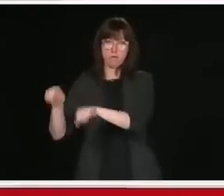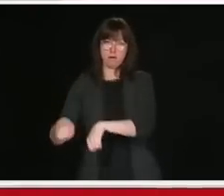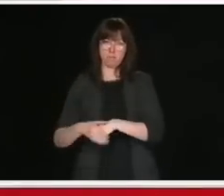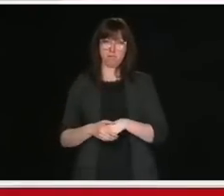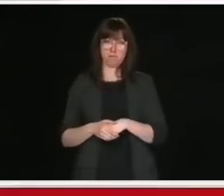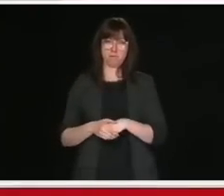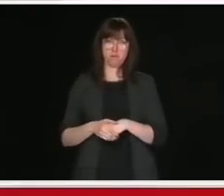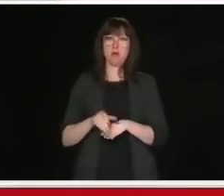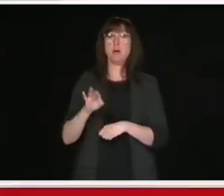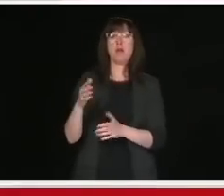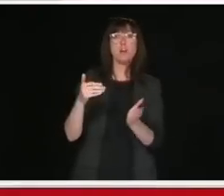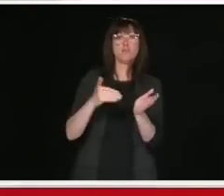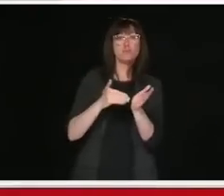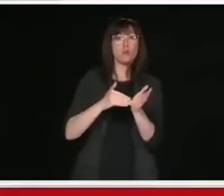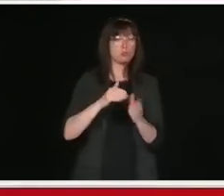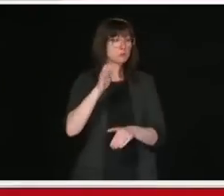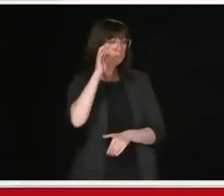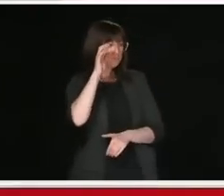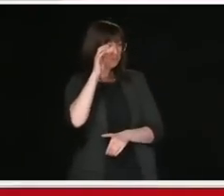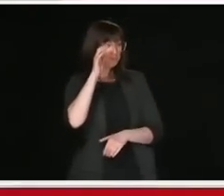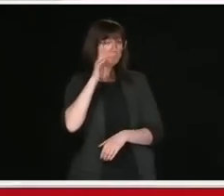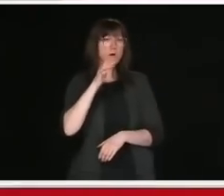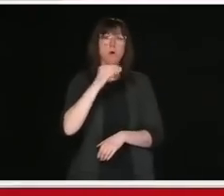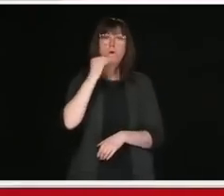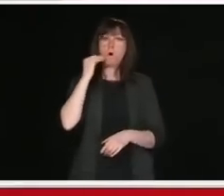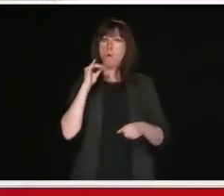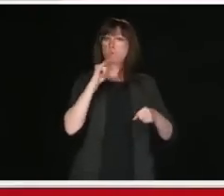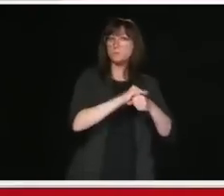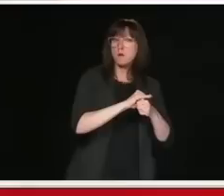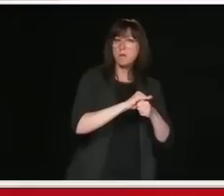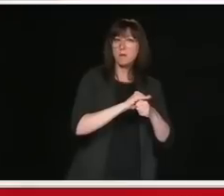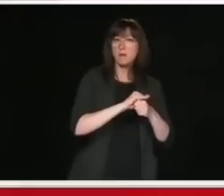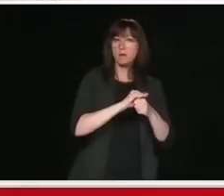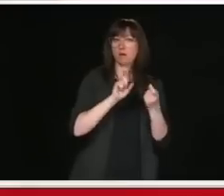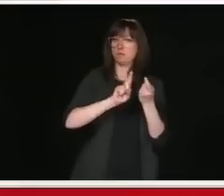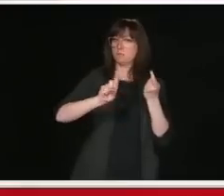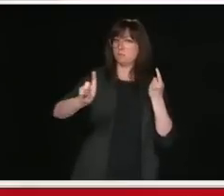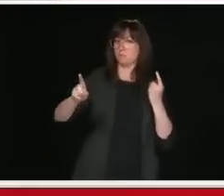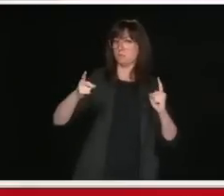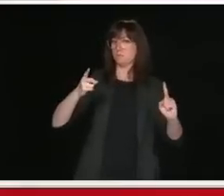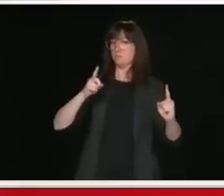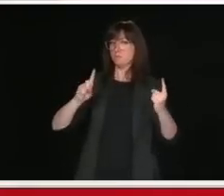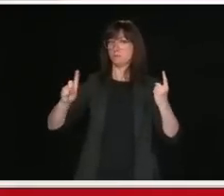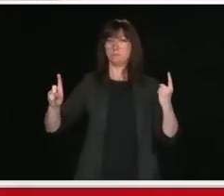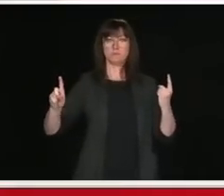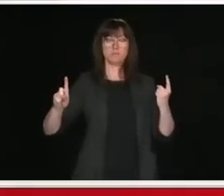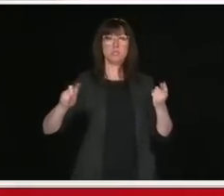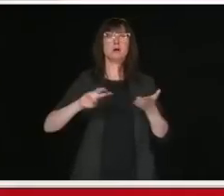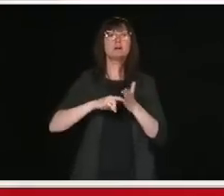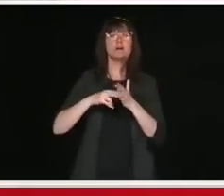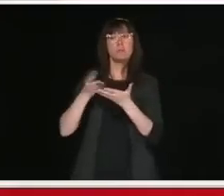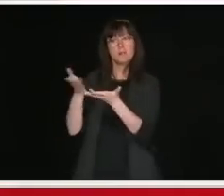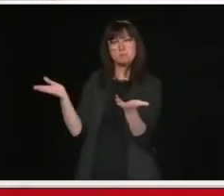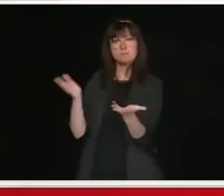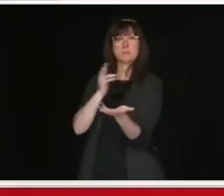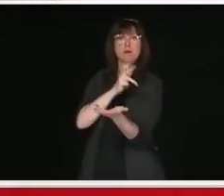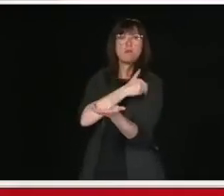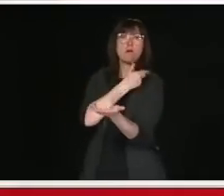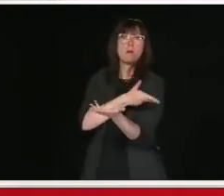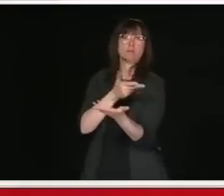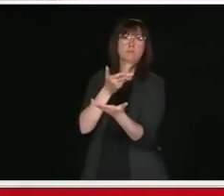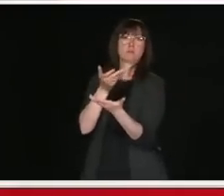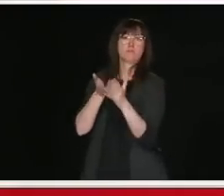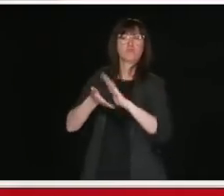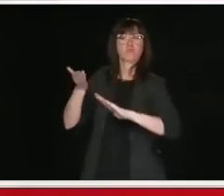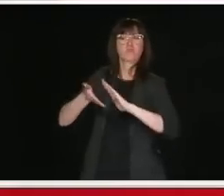you stay away from other people, we won't overwhelm our hospitals. We will protect our doctors